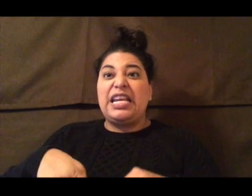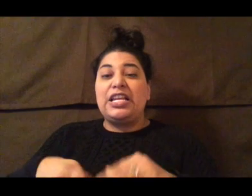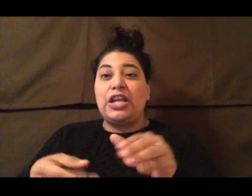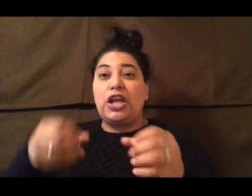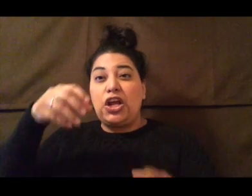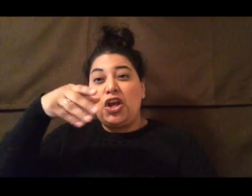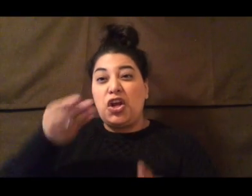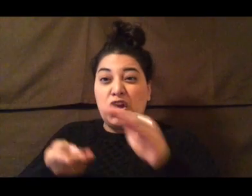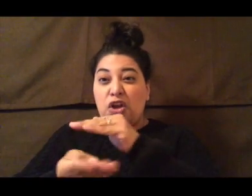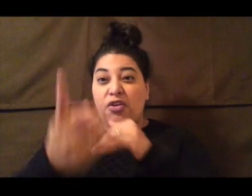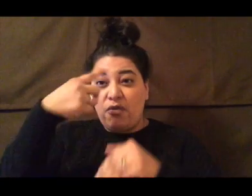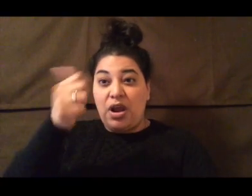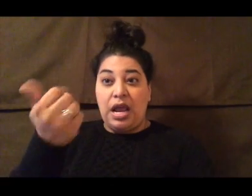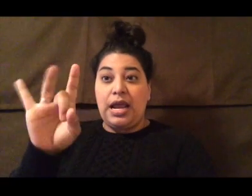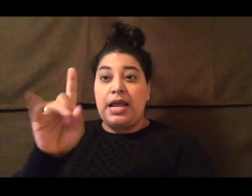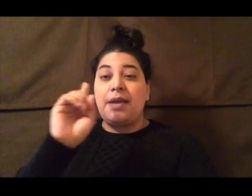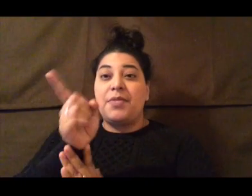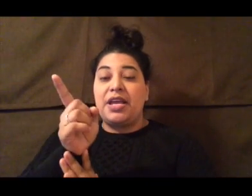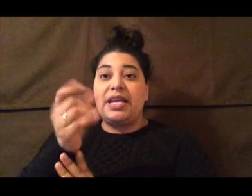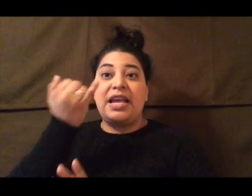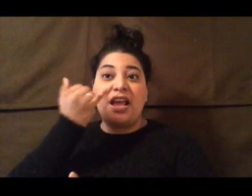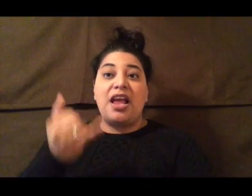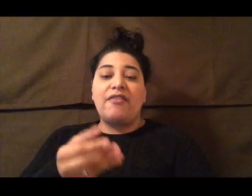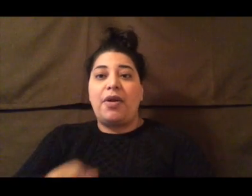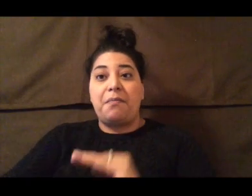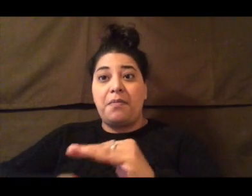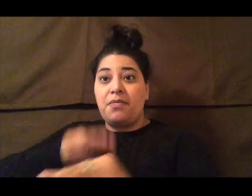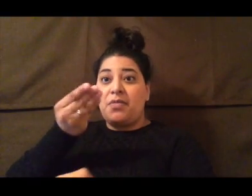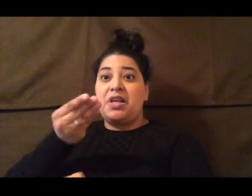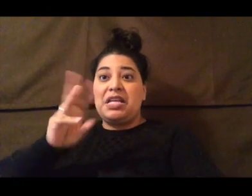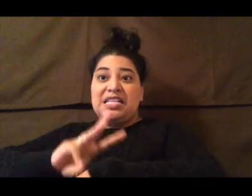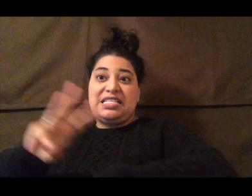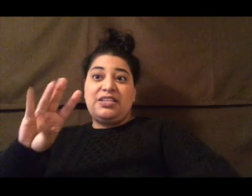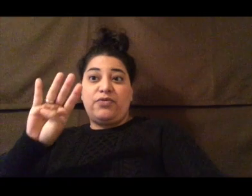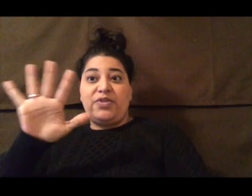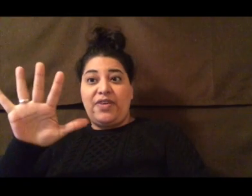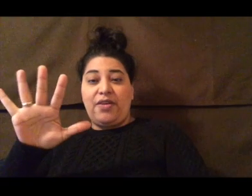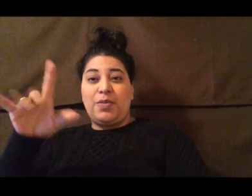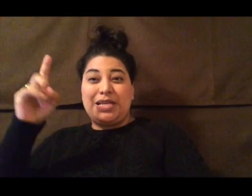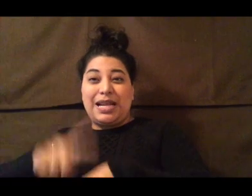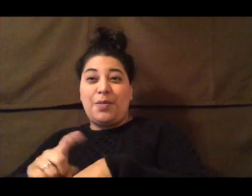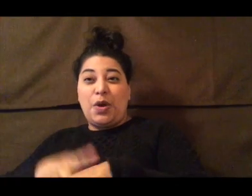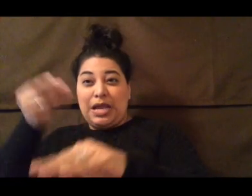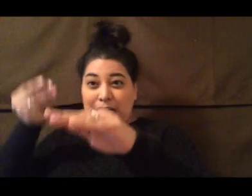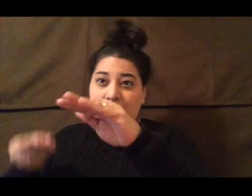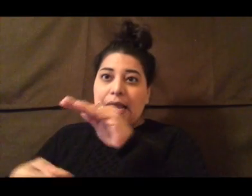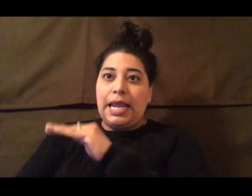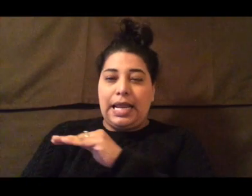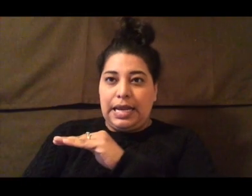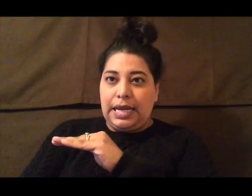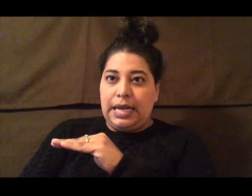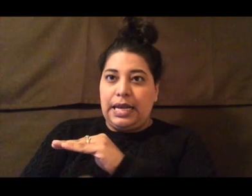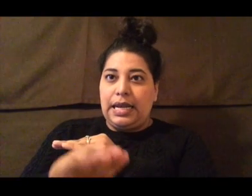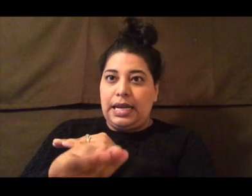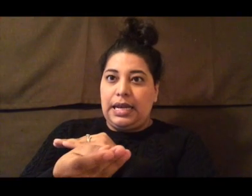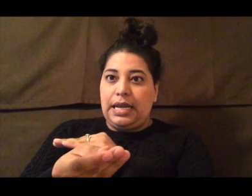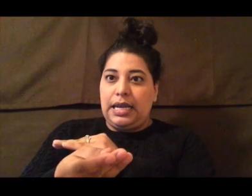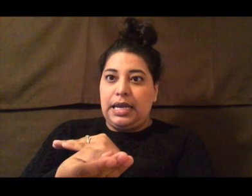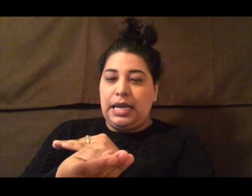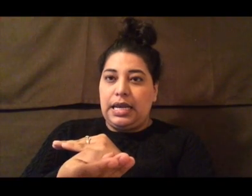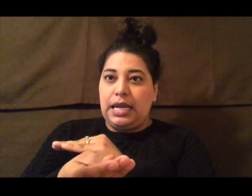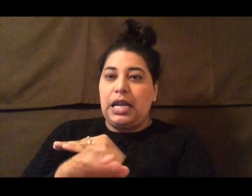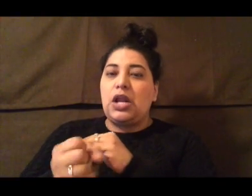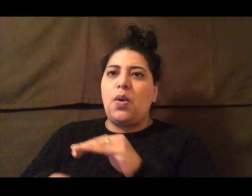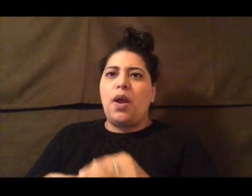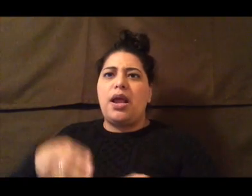It needed to cook for 18 minutes. If Ernie took the pizza out of the oven at 6:45, what time did he put the pizza in